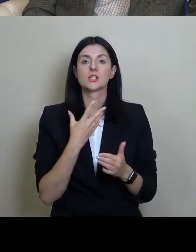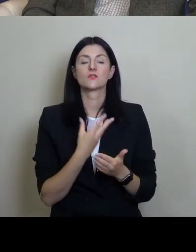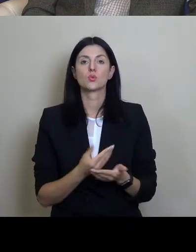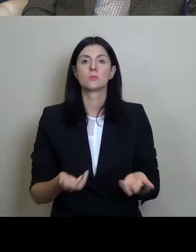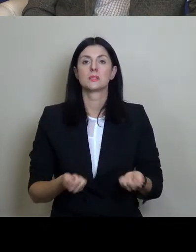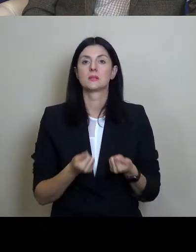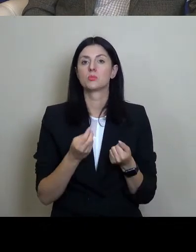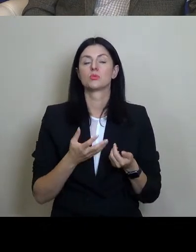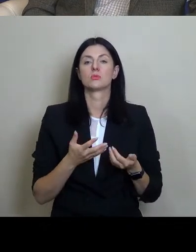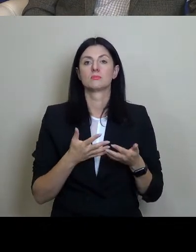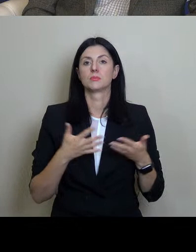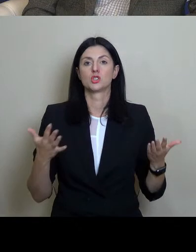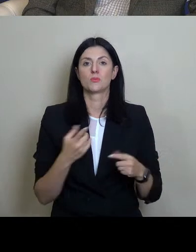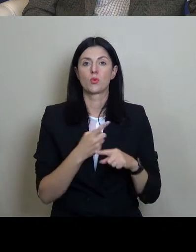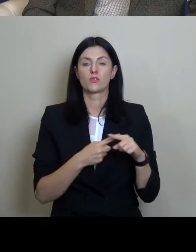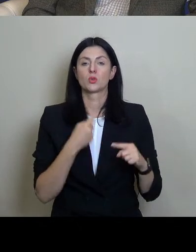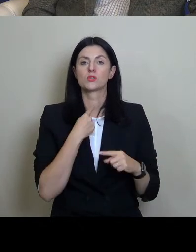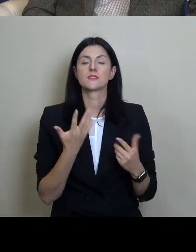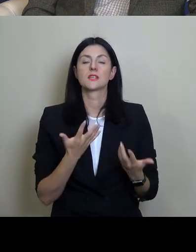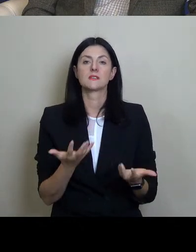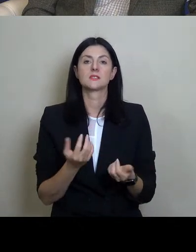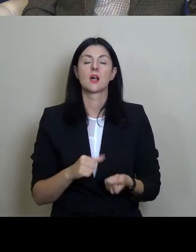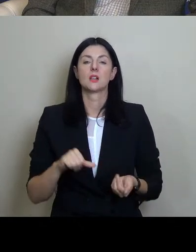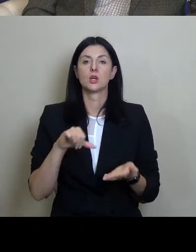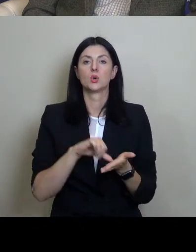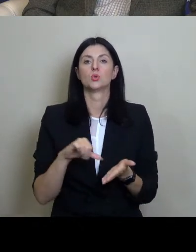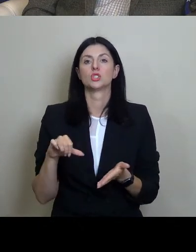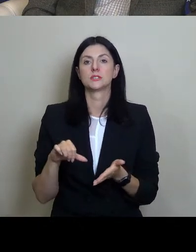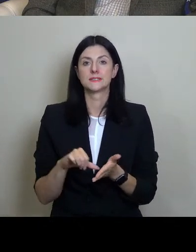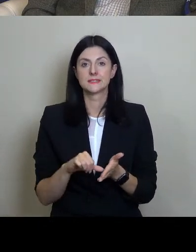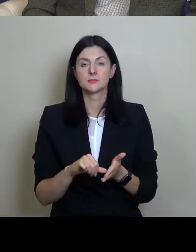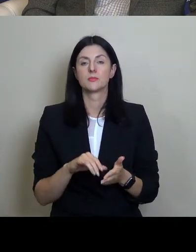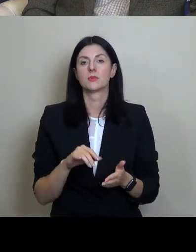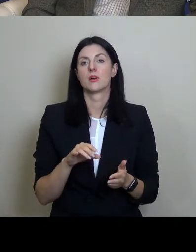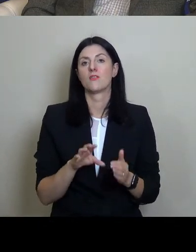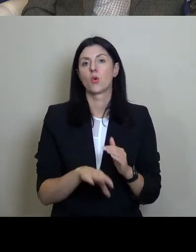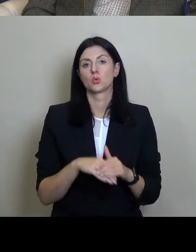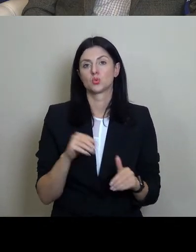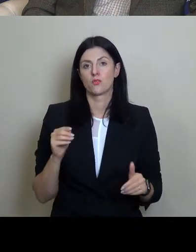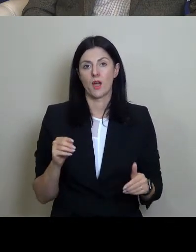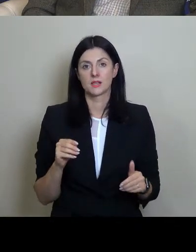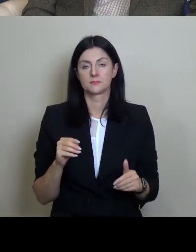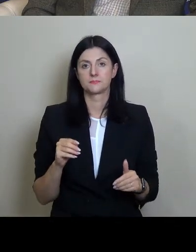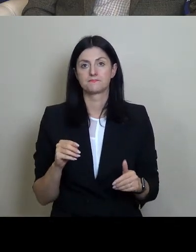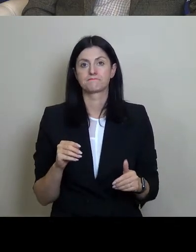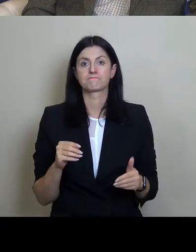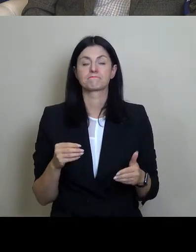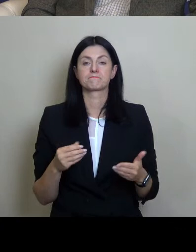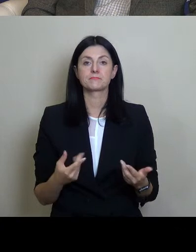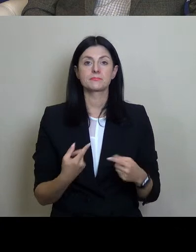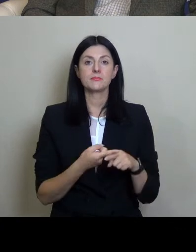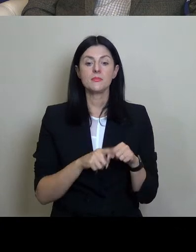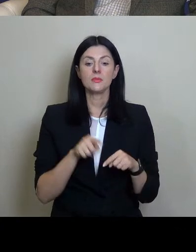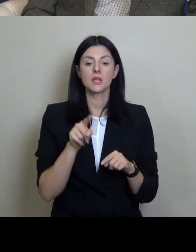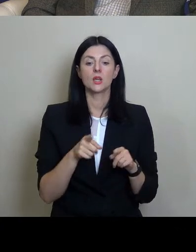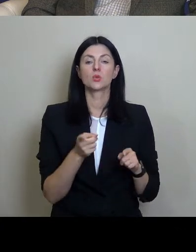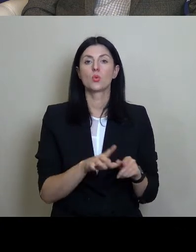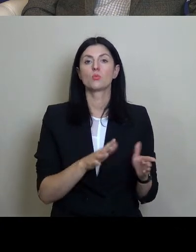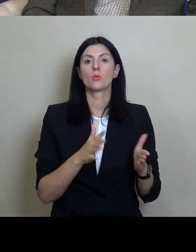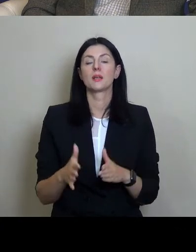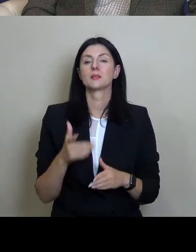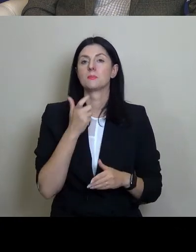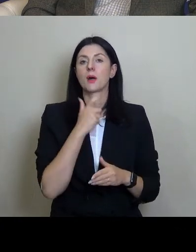them has obtained more than half of the votes of the electors who participated in voting.